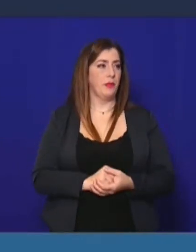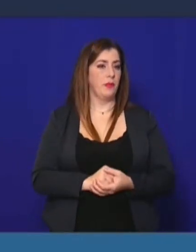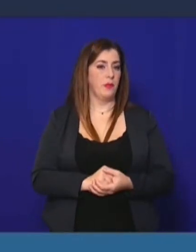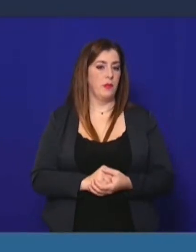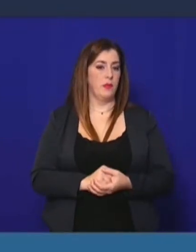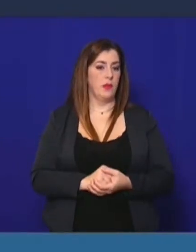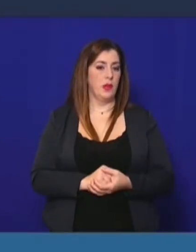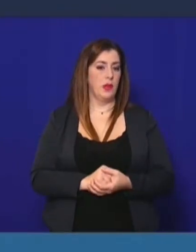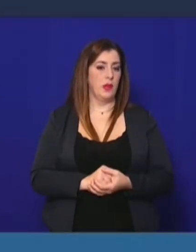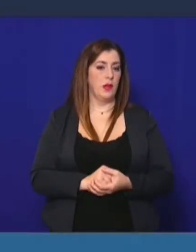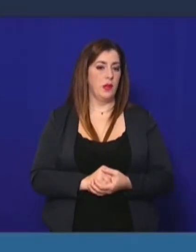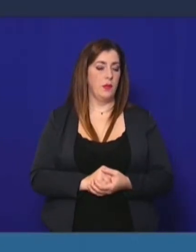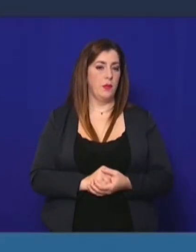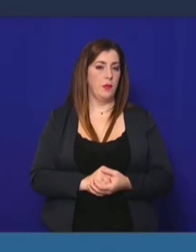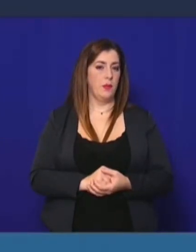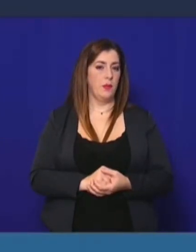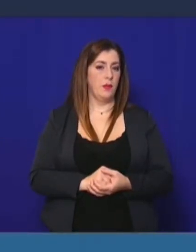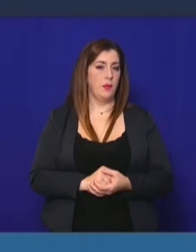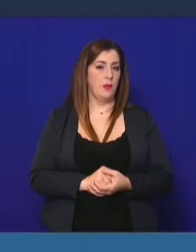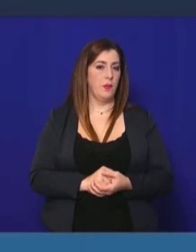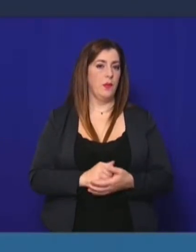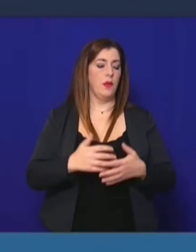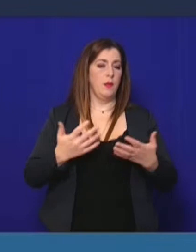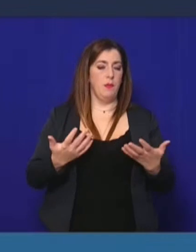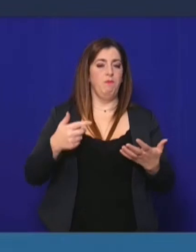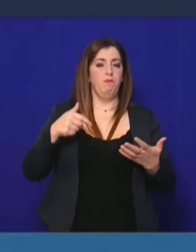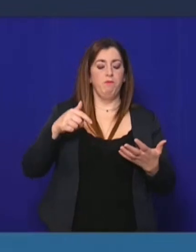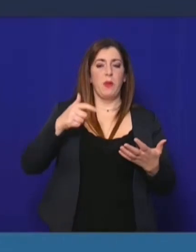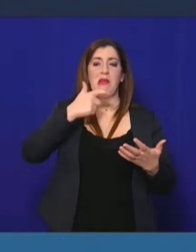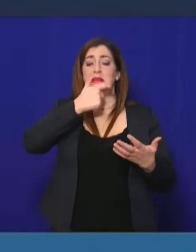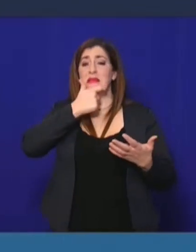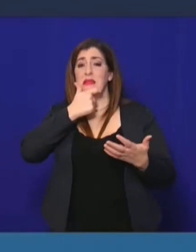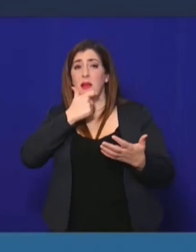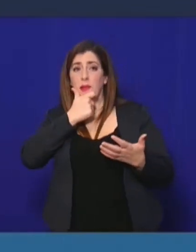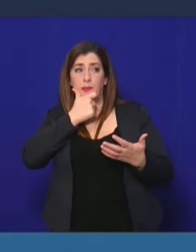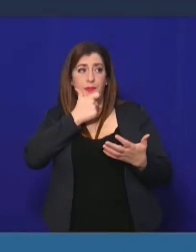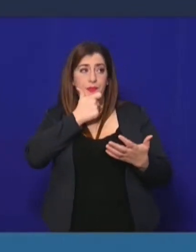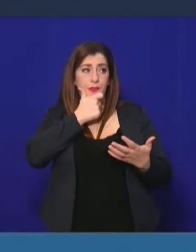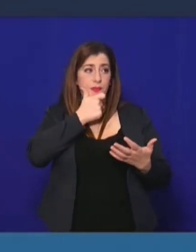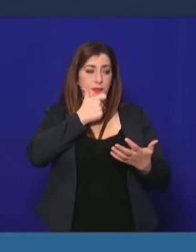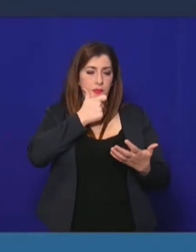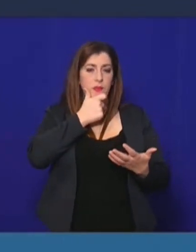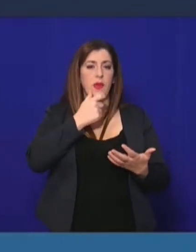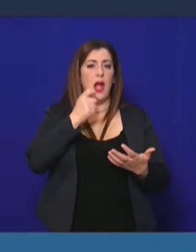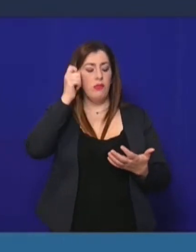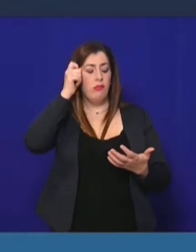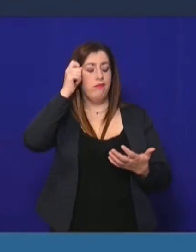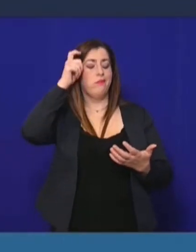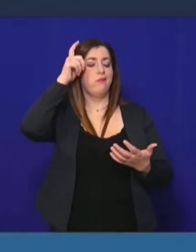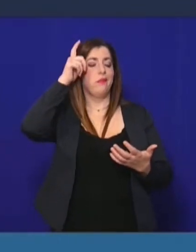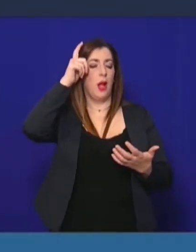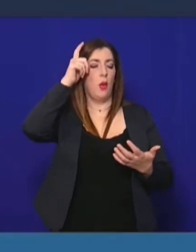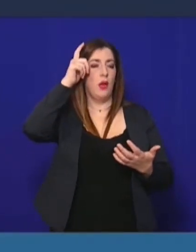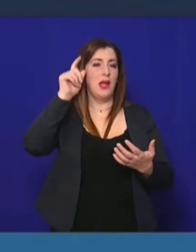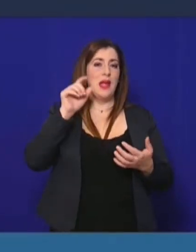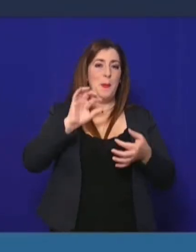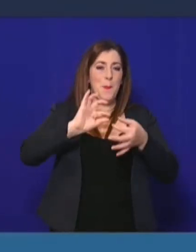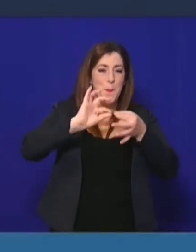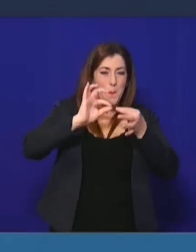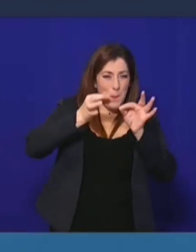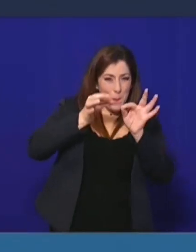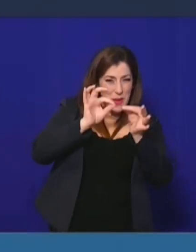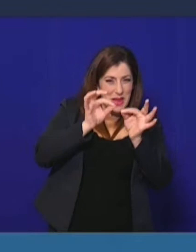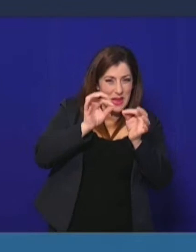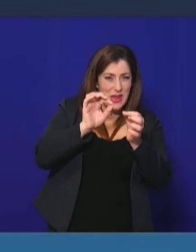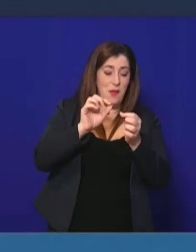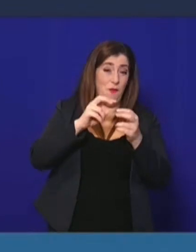fejn inti qed jaffetwa ċertu parti mill-spike protein ta' dan il-virus. U li jagħmel hija li